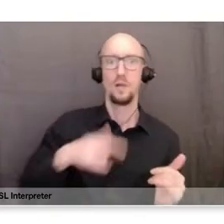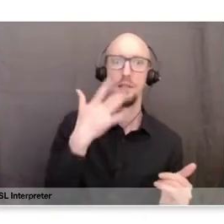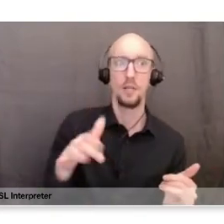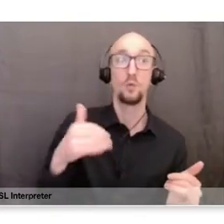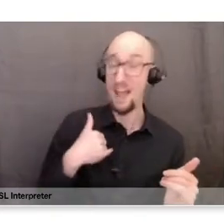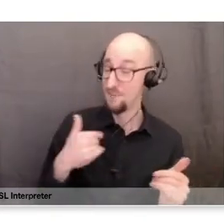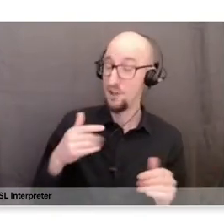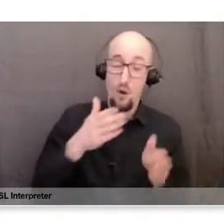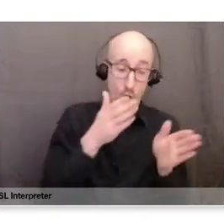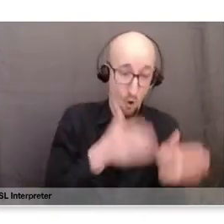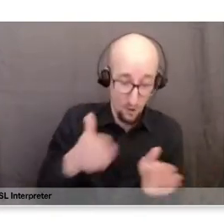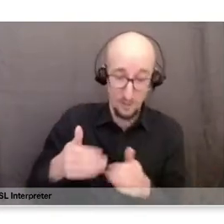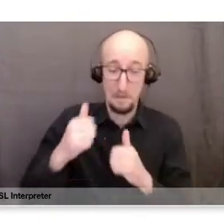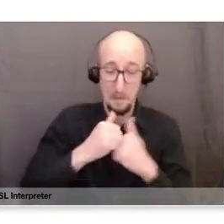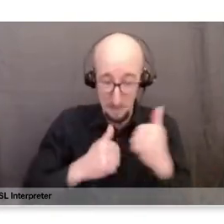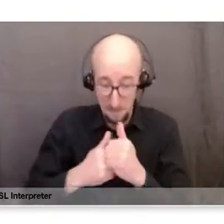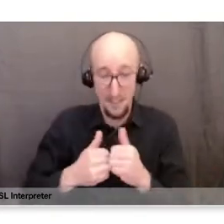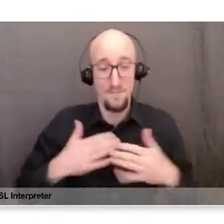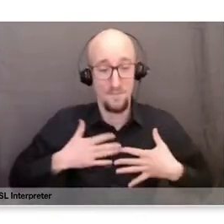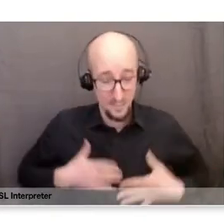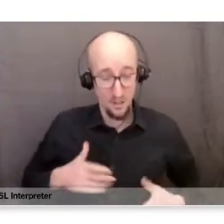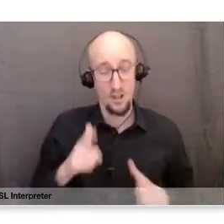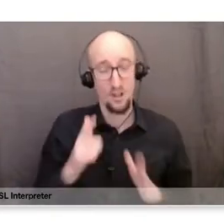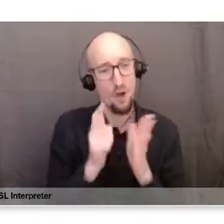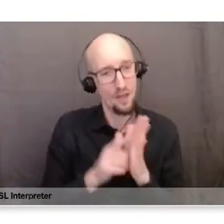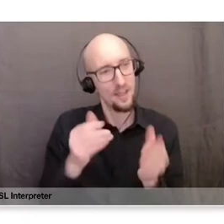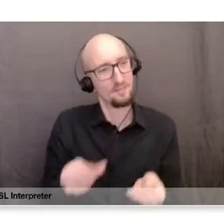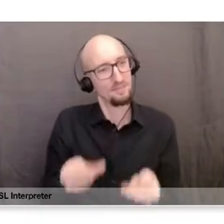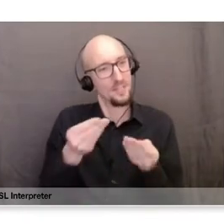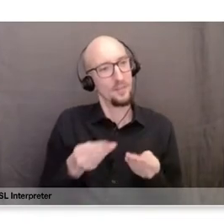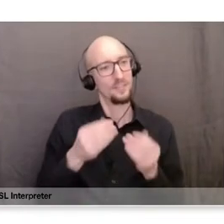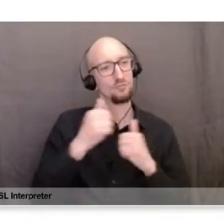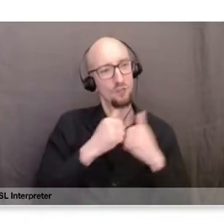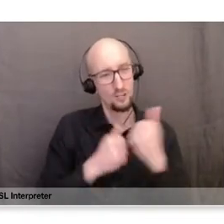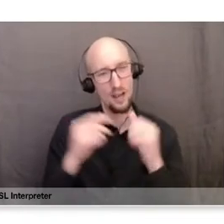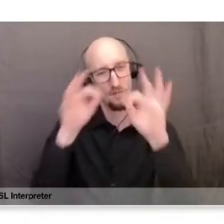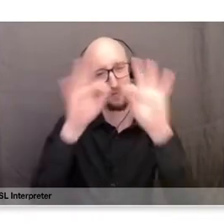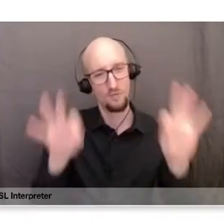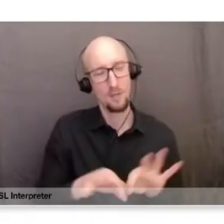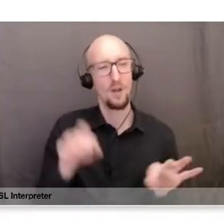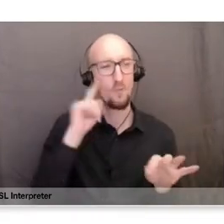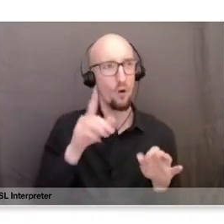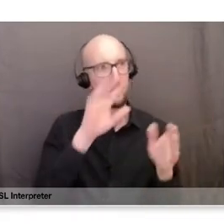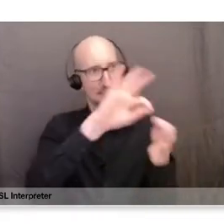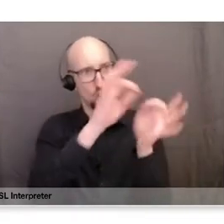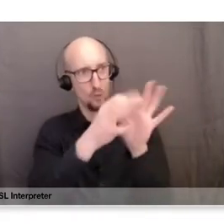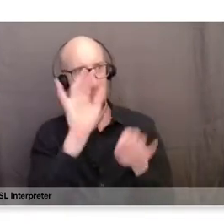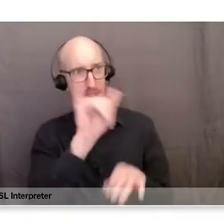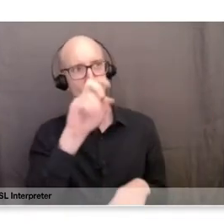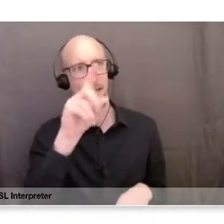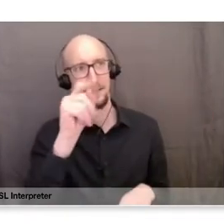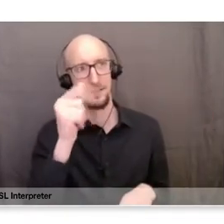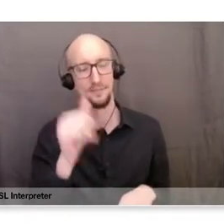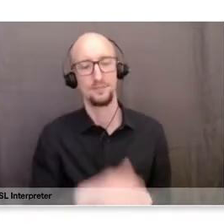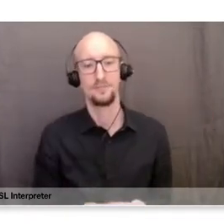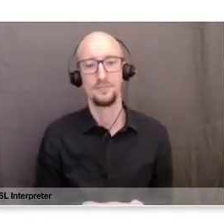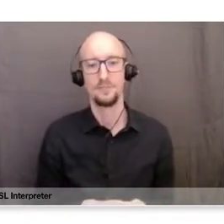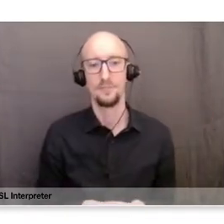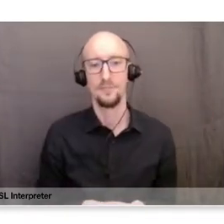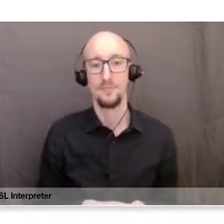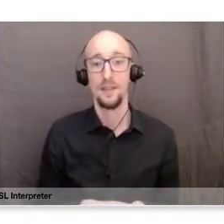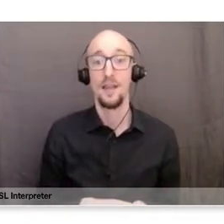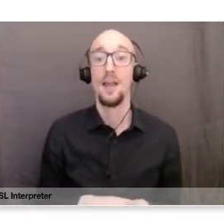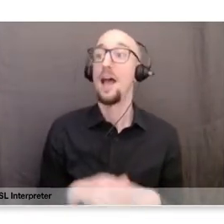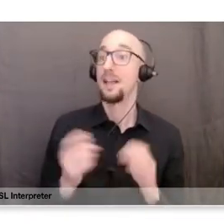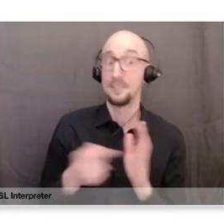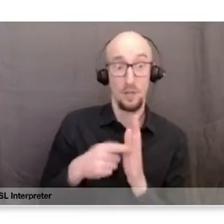physical laws that give us a structure and a frame to do the interpretation. And increasingly, when you can't do anything on pencil and paper,